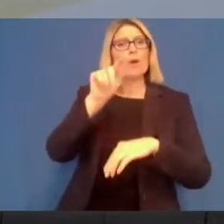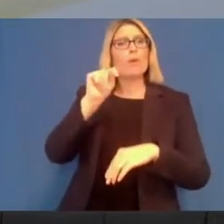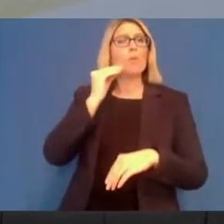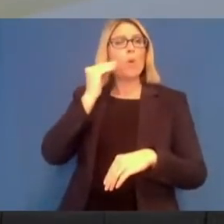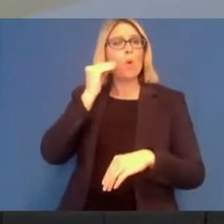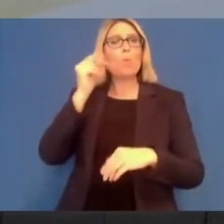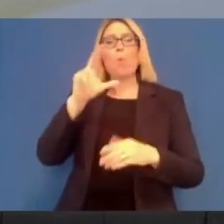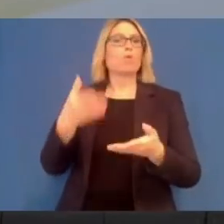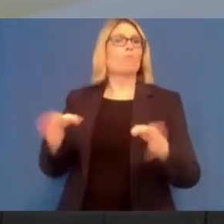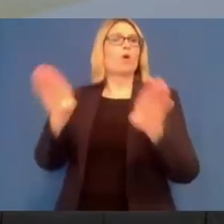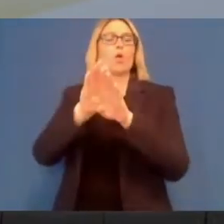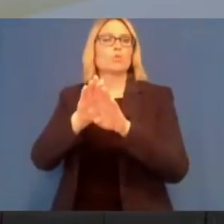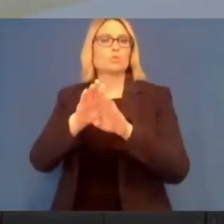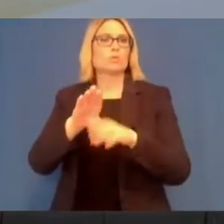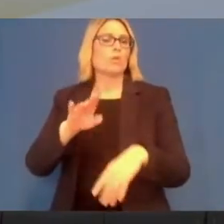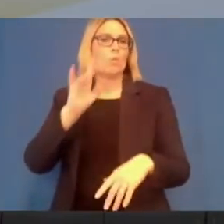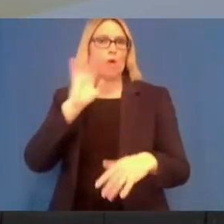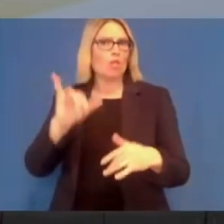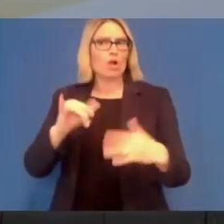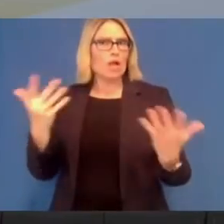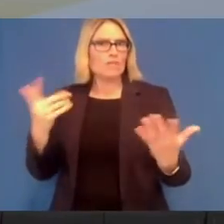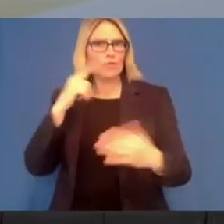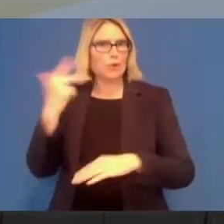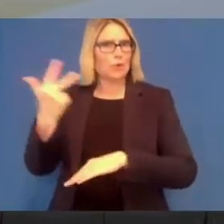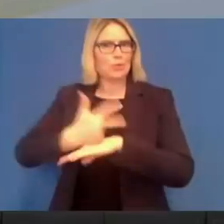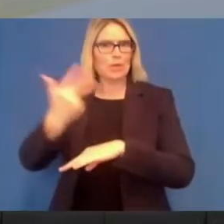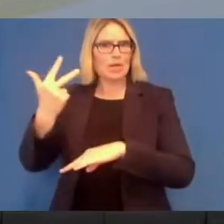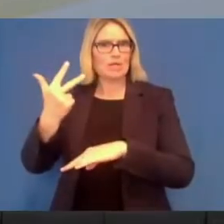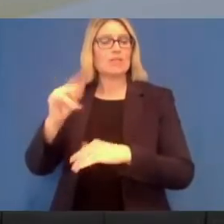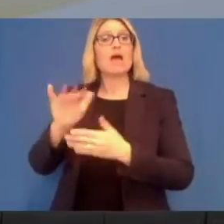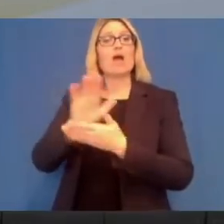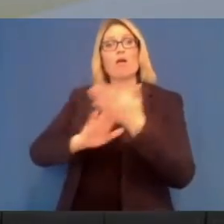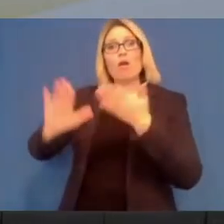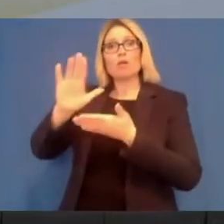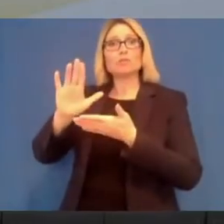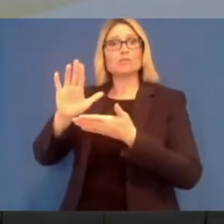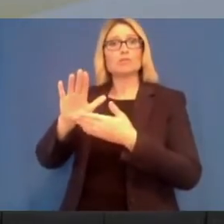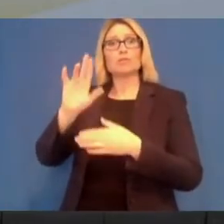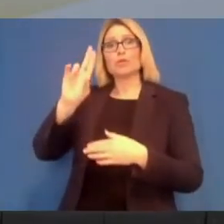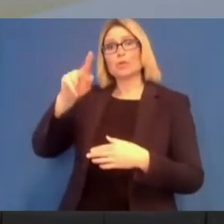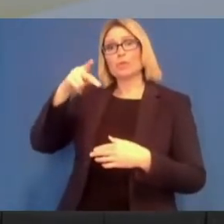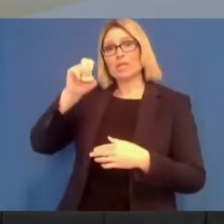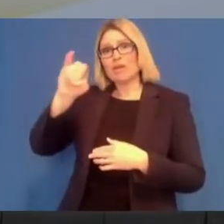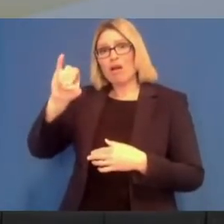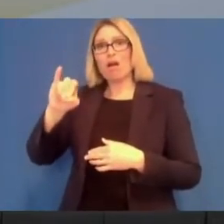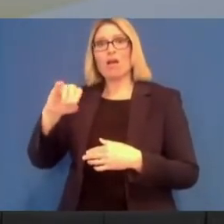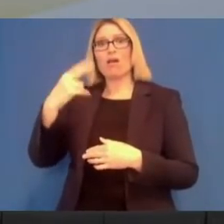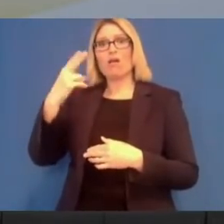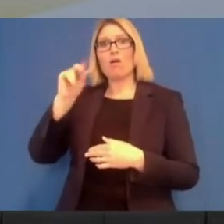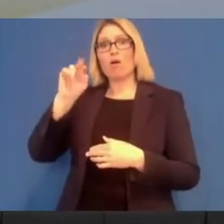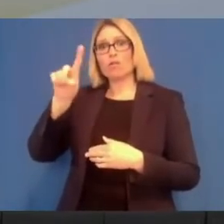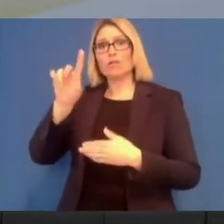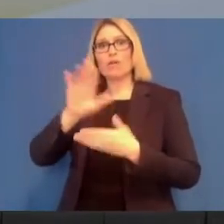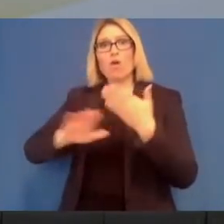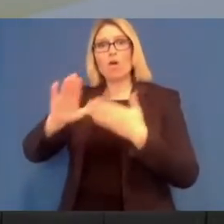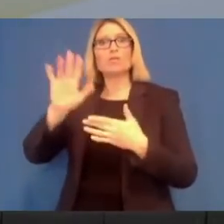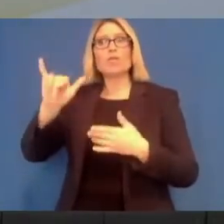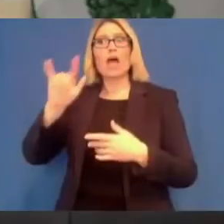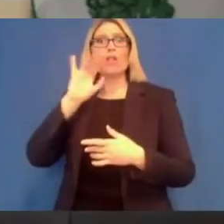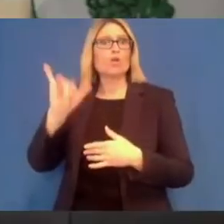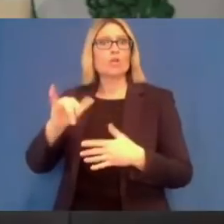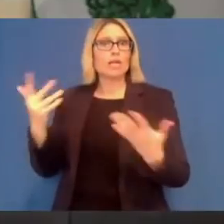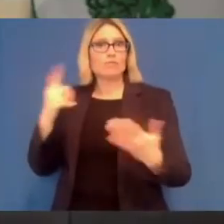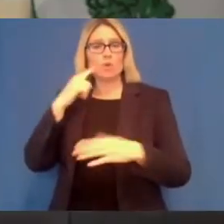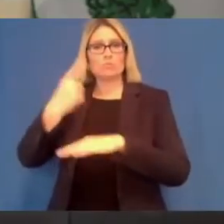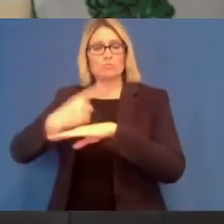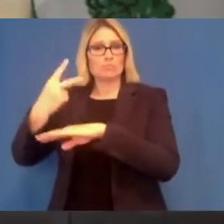the K-12 and the Holland College and UPEI? What is the situation specifically over the next 3 days? So I think,